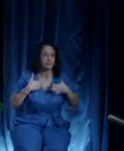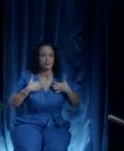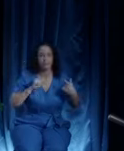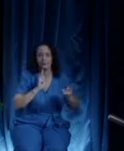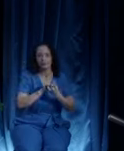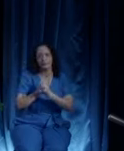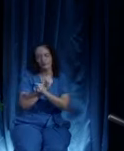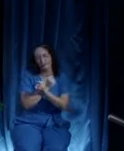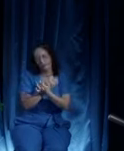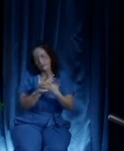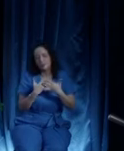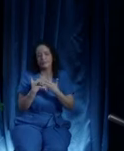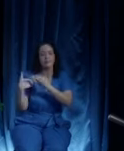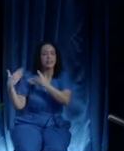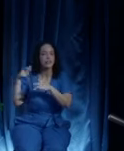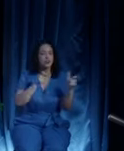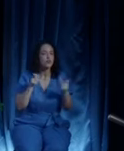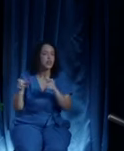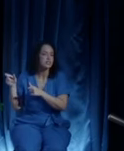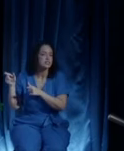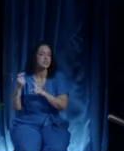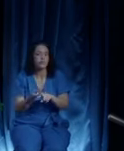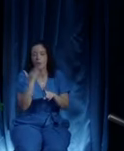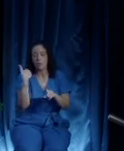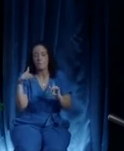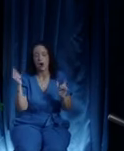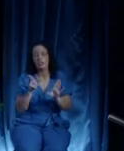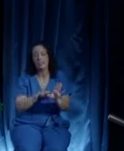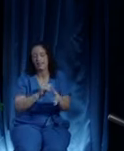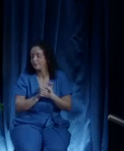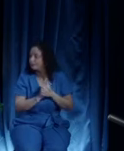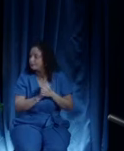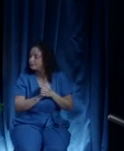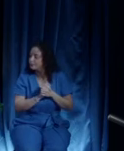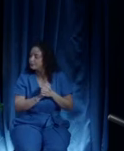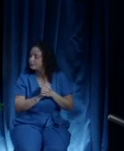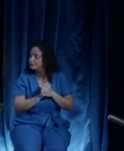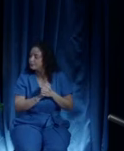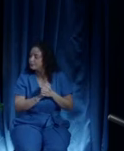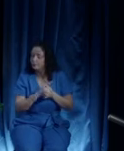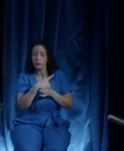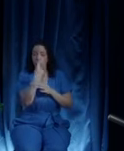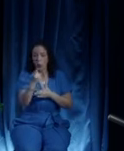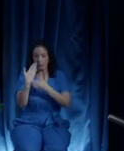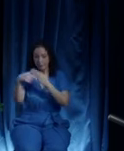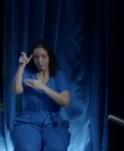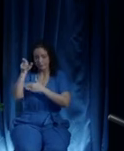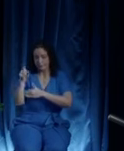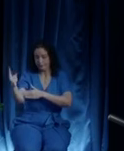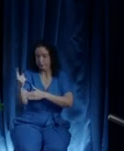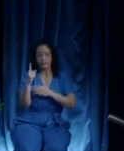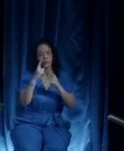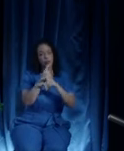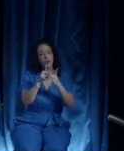many historians over the past year. And one of them who came in to talk to me about James II